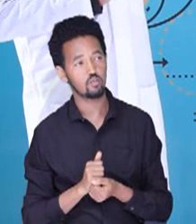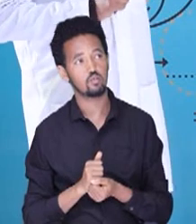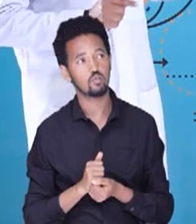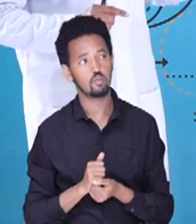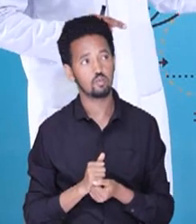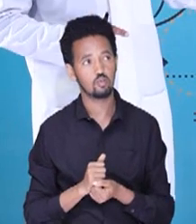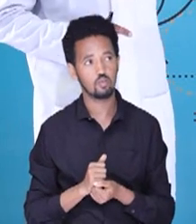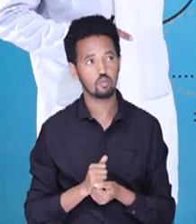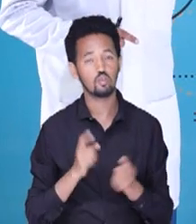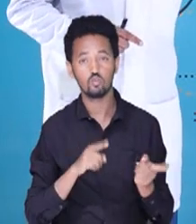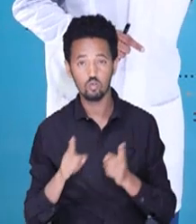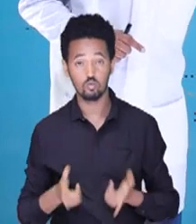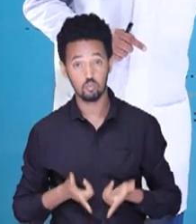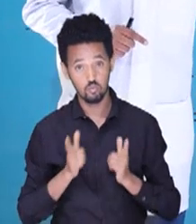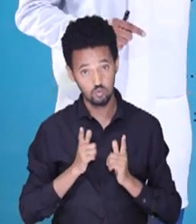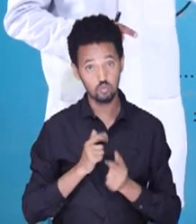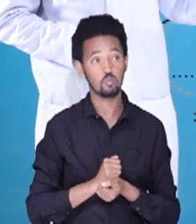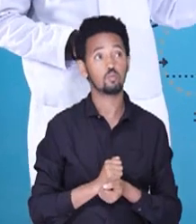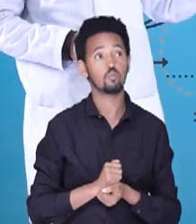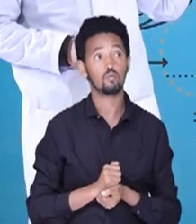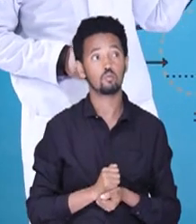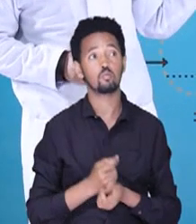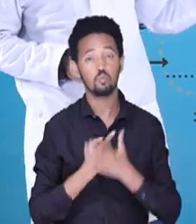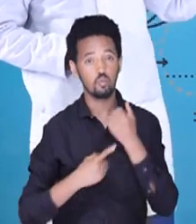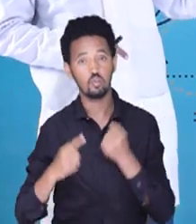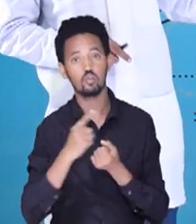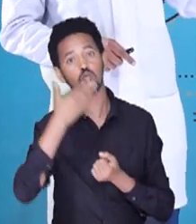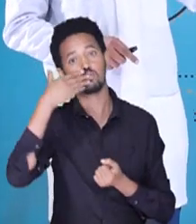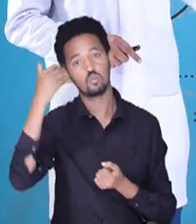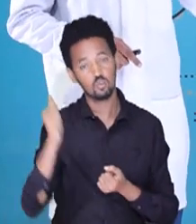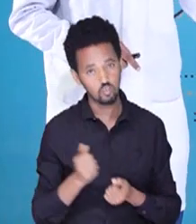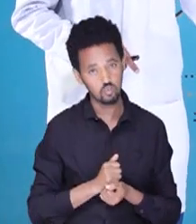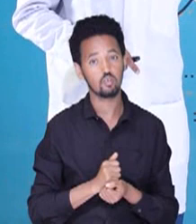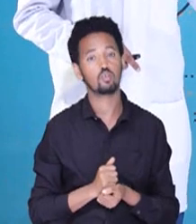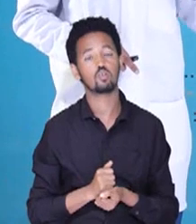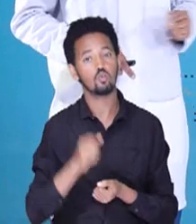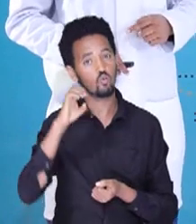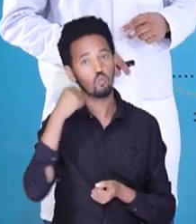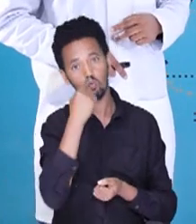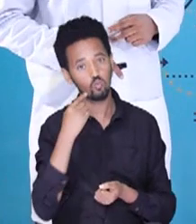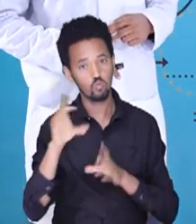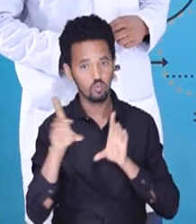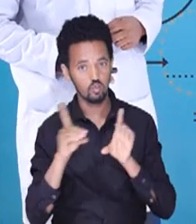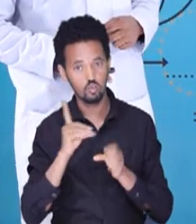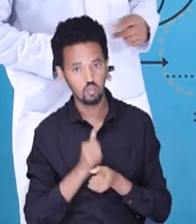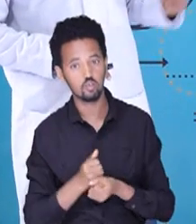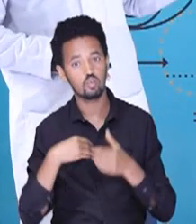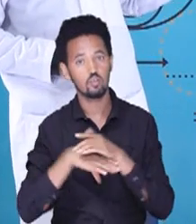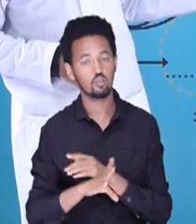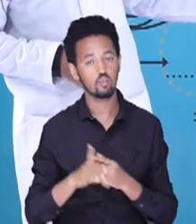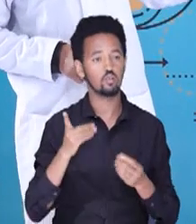anointing. It also means believe in the existence of supreme being, especially a creature who does not intervene in the